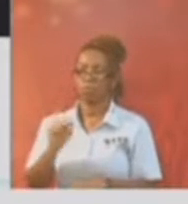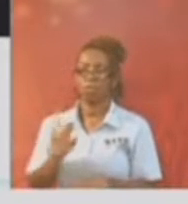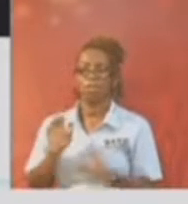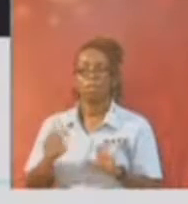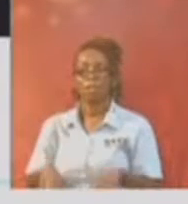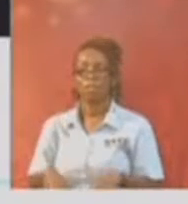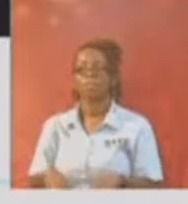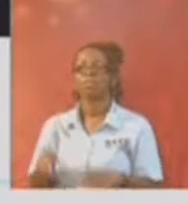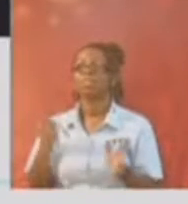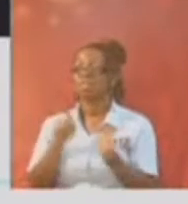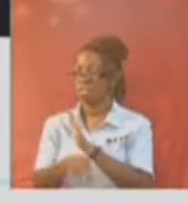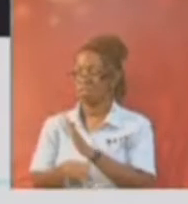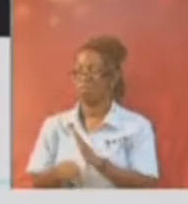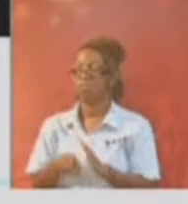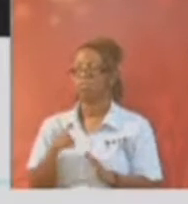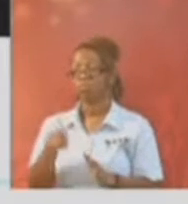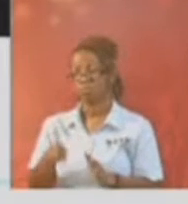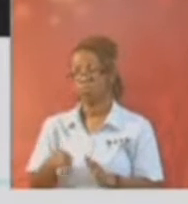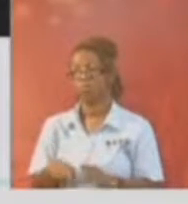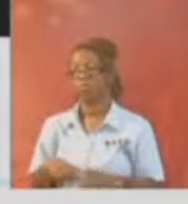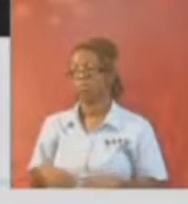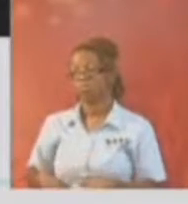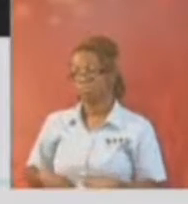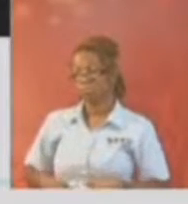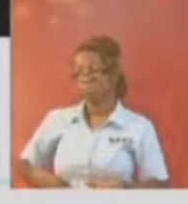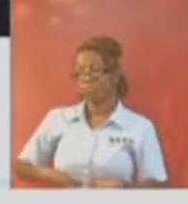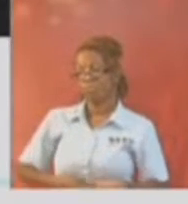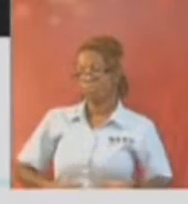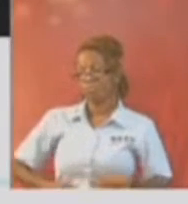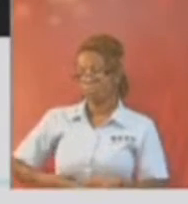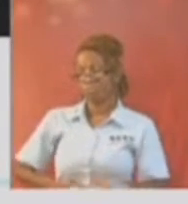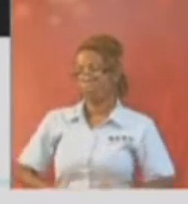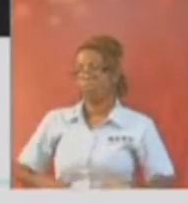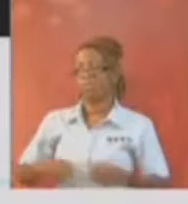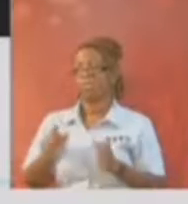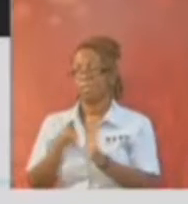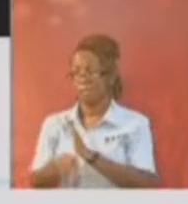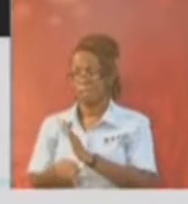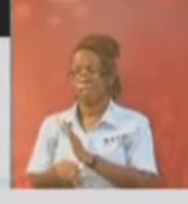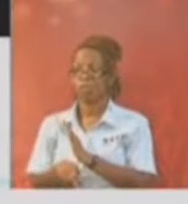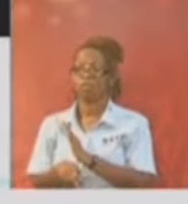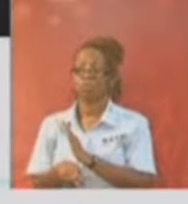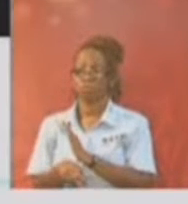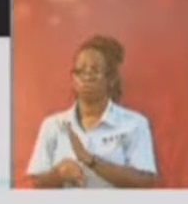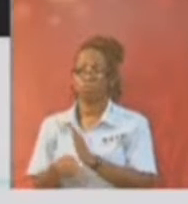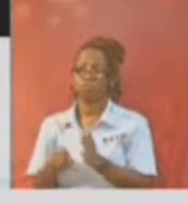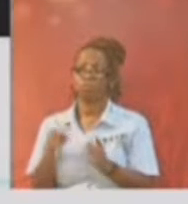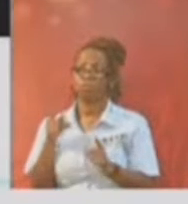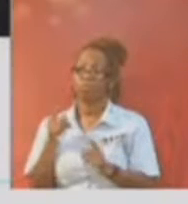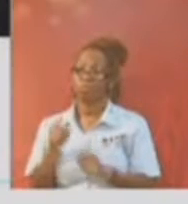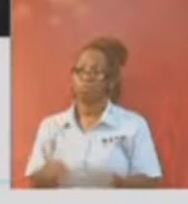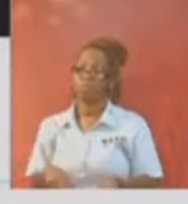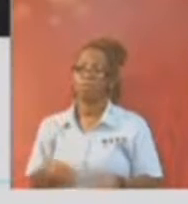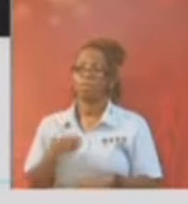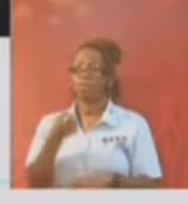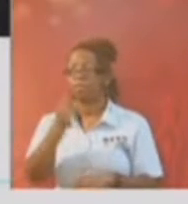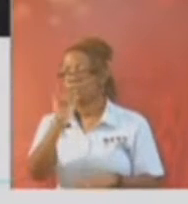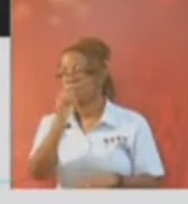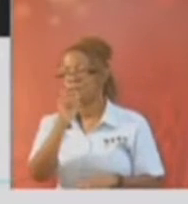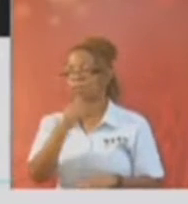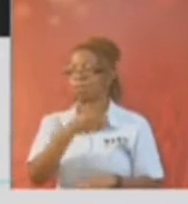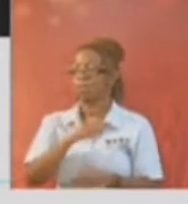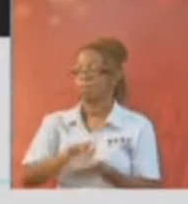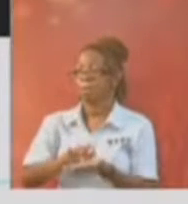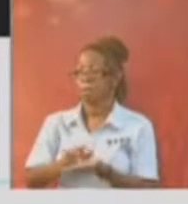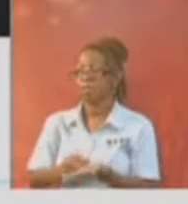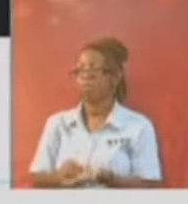take any medication acting on the central nervous system, such as painkillers, sleeping tablets,